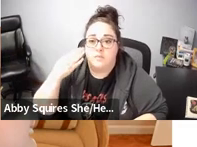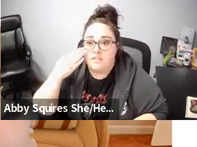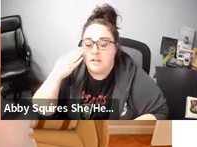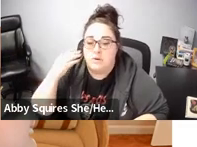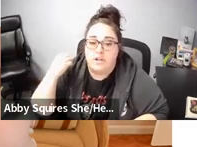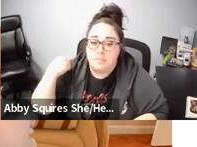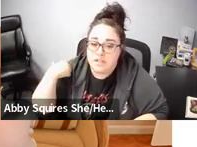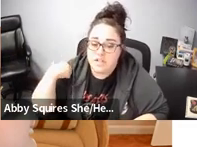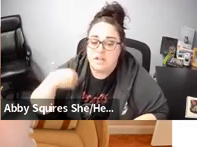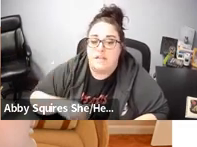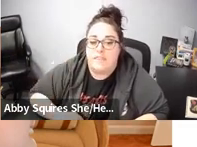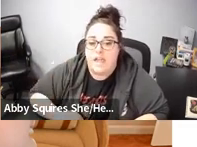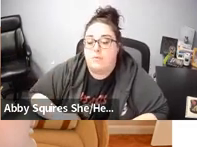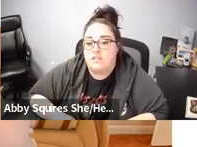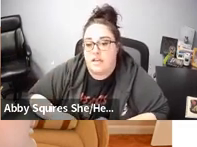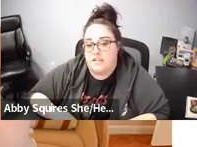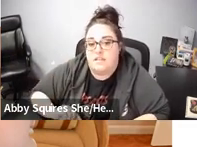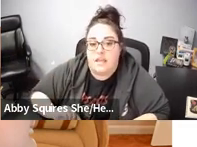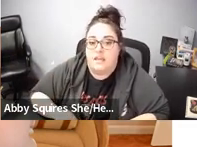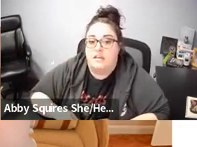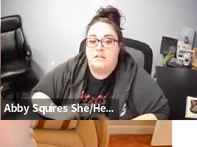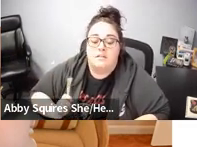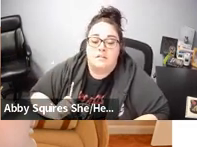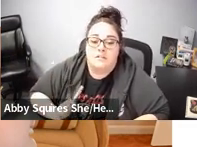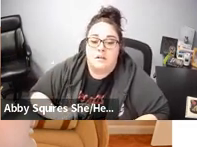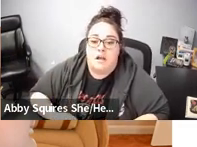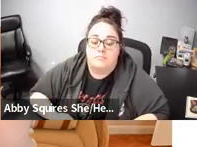either squeeze it or you can pinch it, and that works as